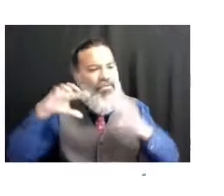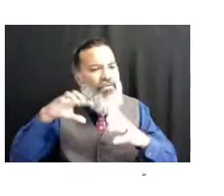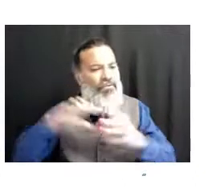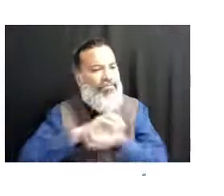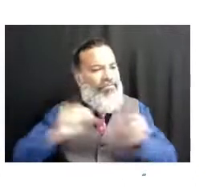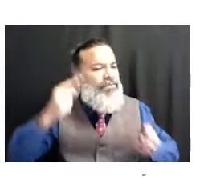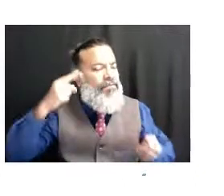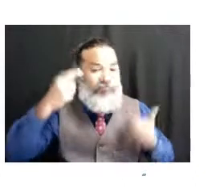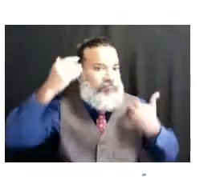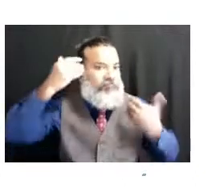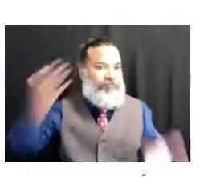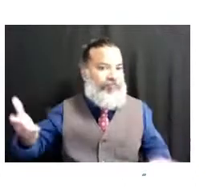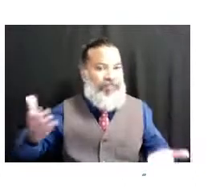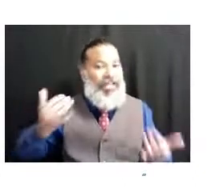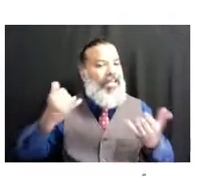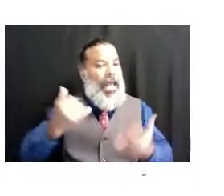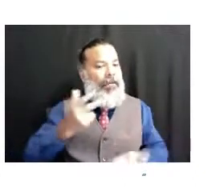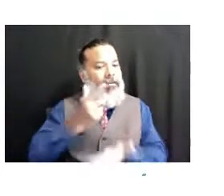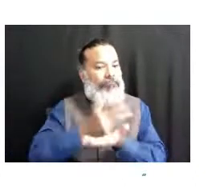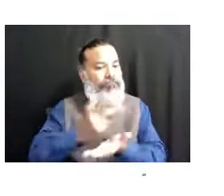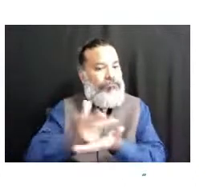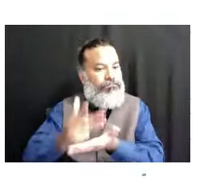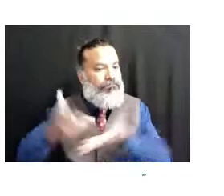this site is a parking lot.